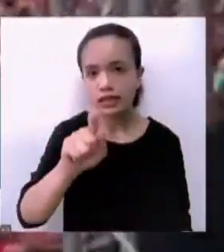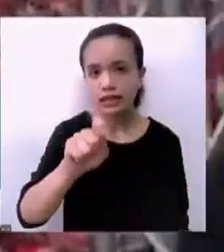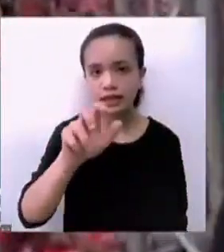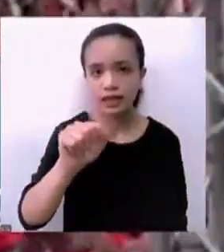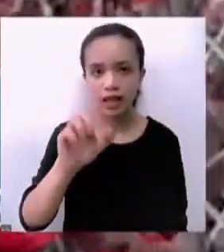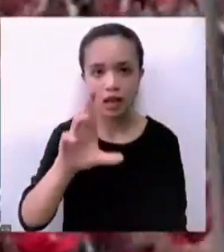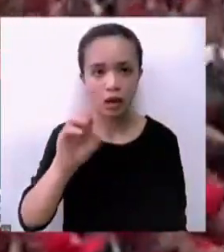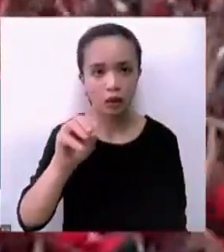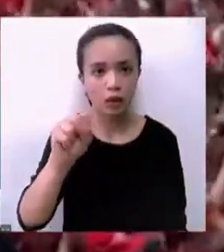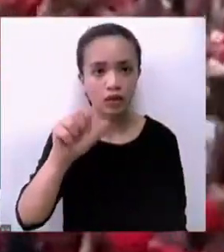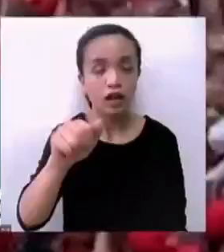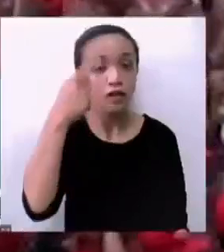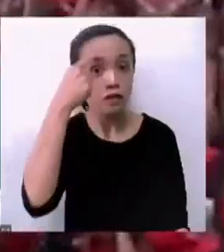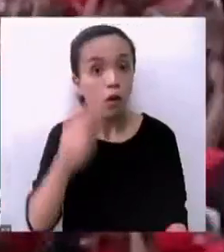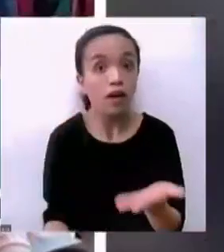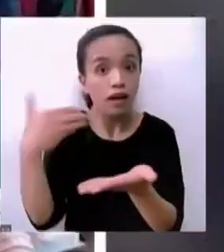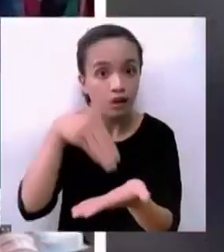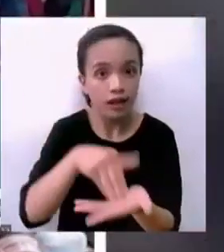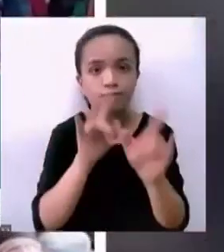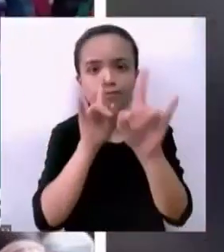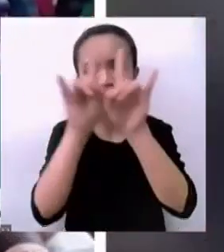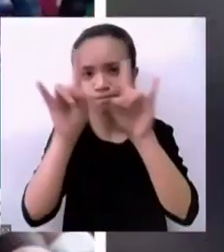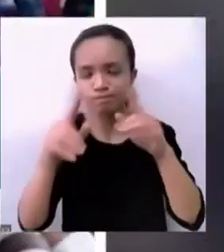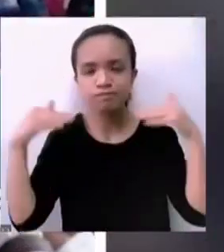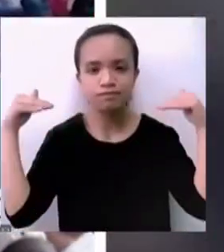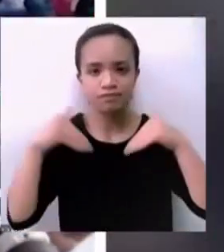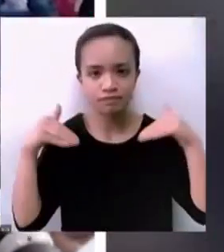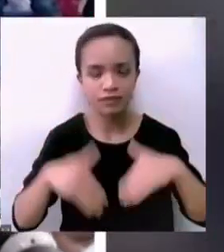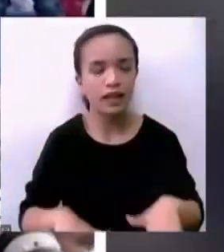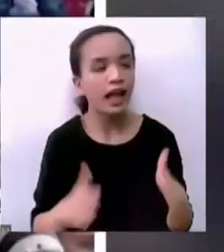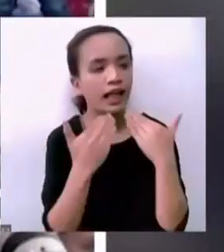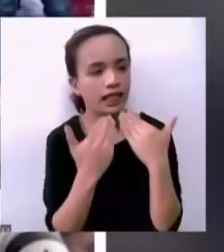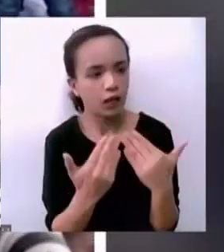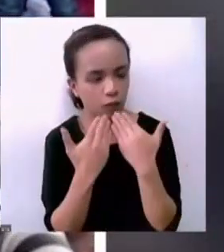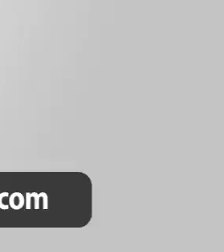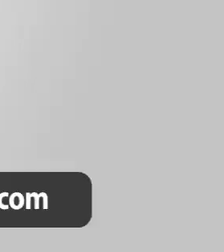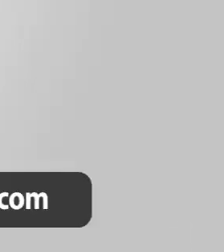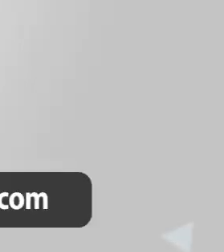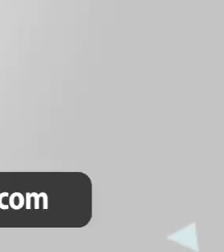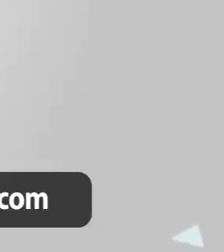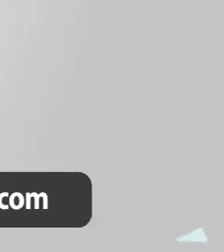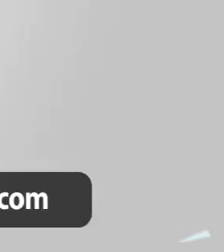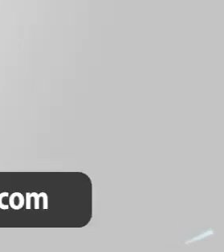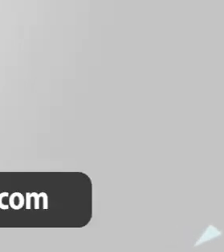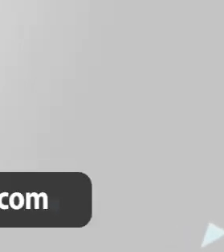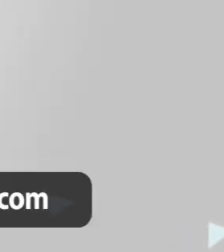rally. Carmina? Thanks a lot, Joyce. You take care and you keep safe.